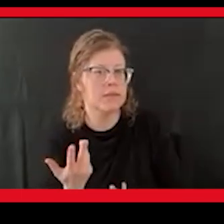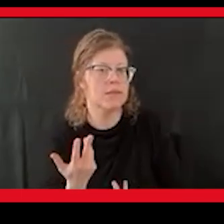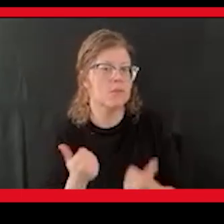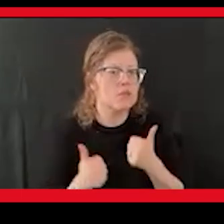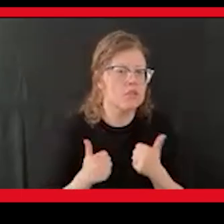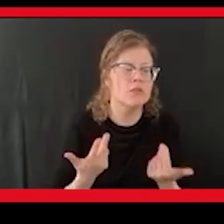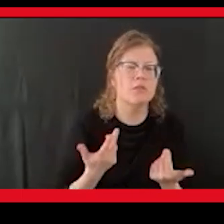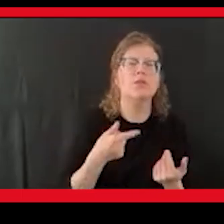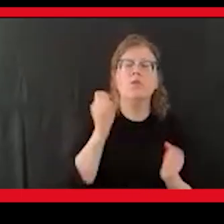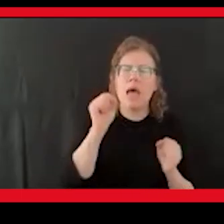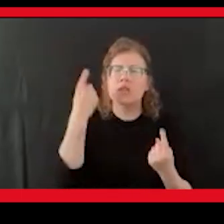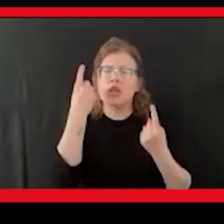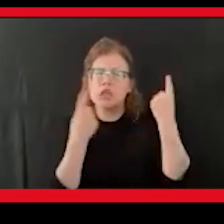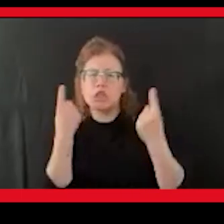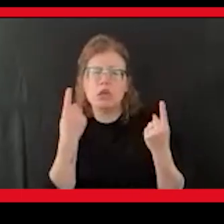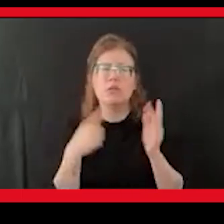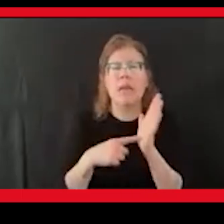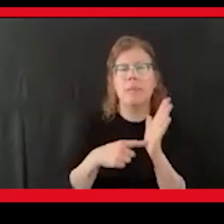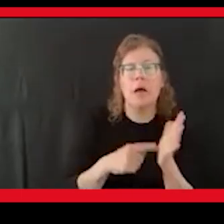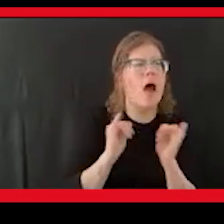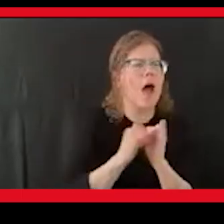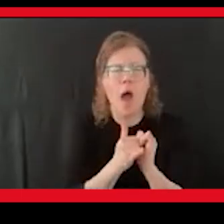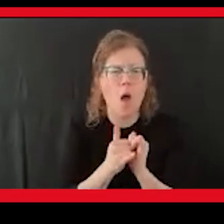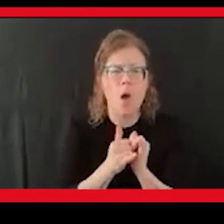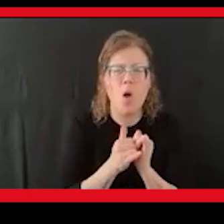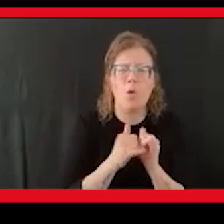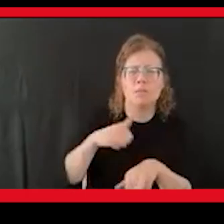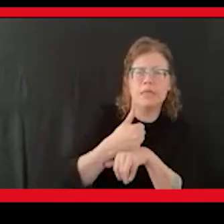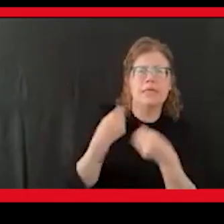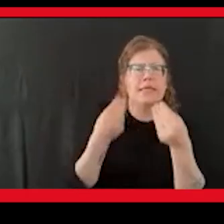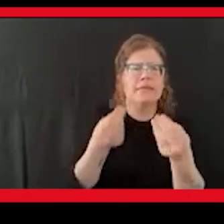organization. How will this enhance your sustainability?